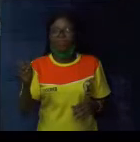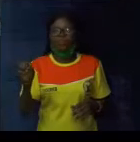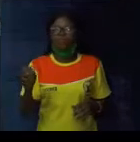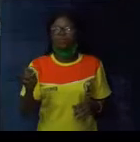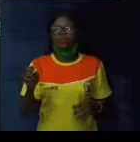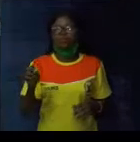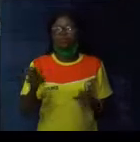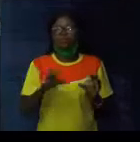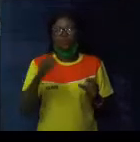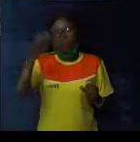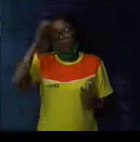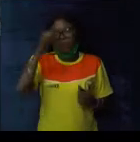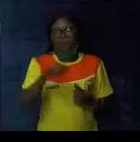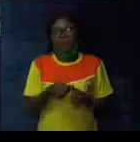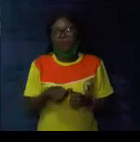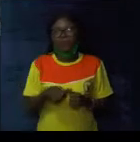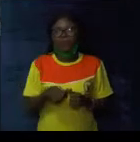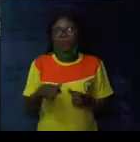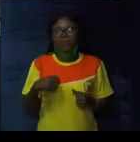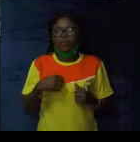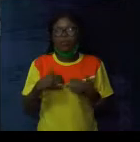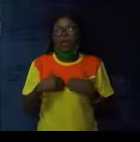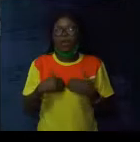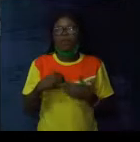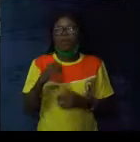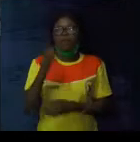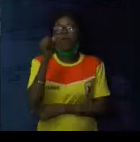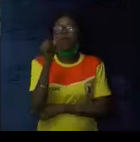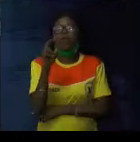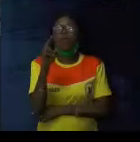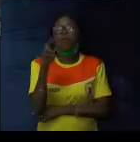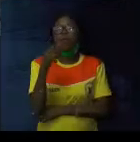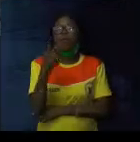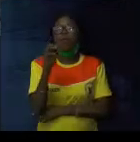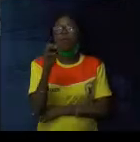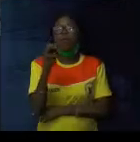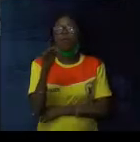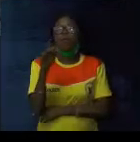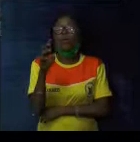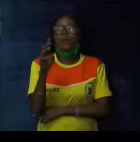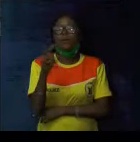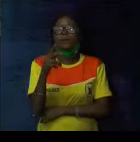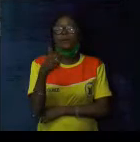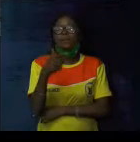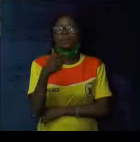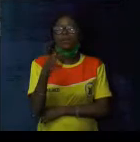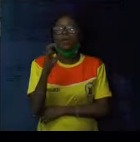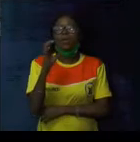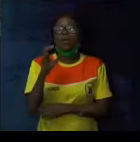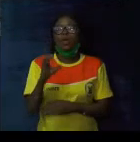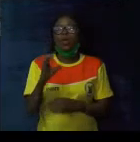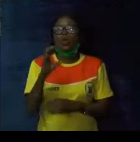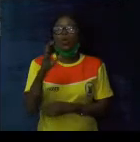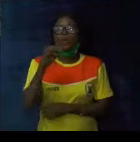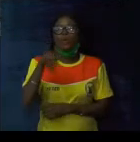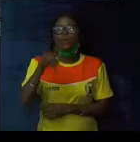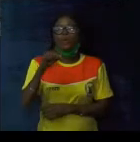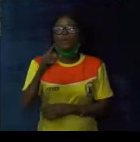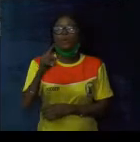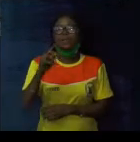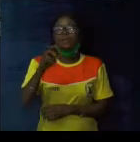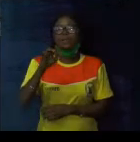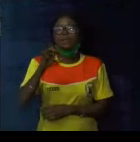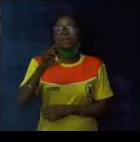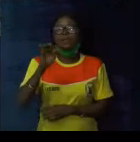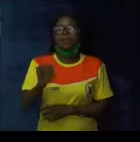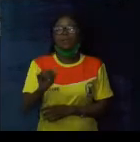Alright, select the correct answer, then I'll come back to you. We have augmenting, complementary, supplementary, complementing.